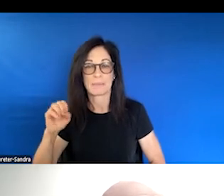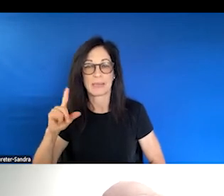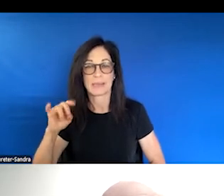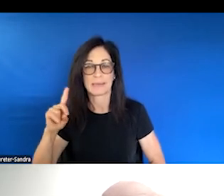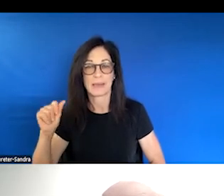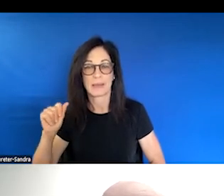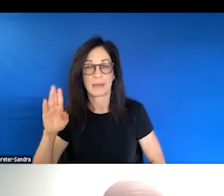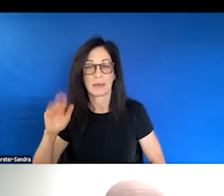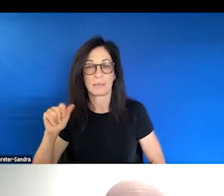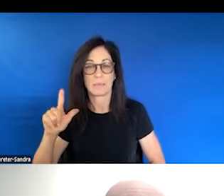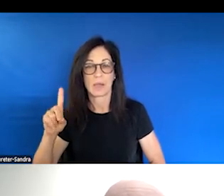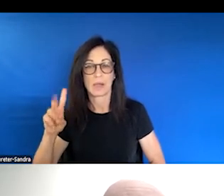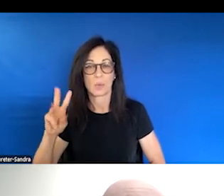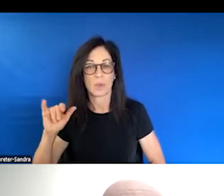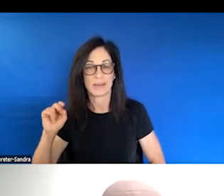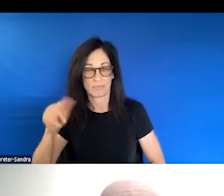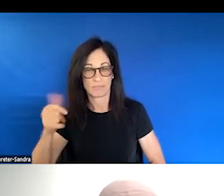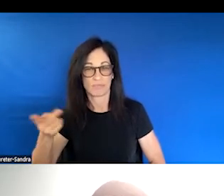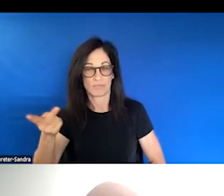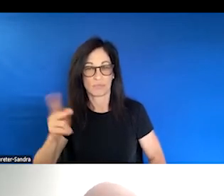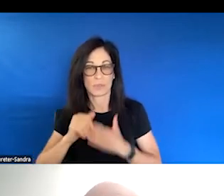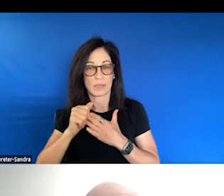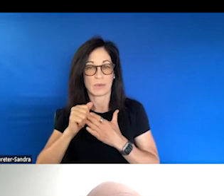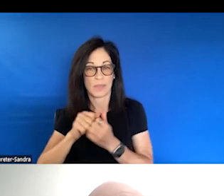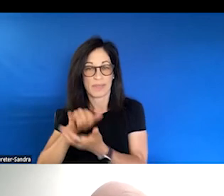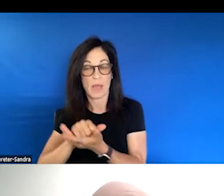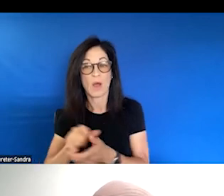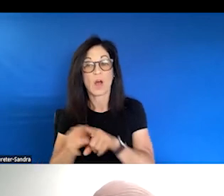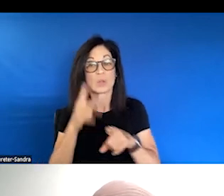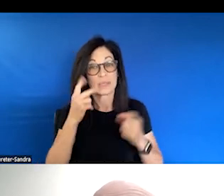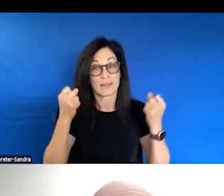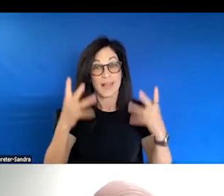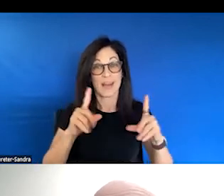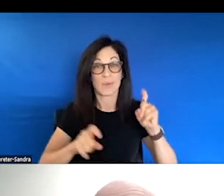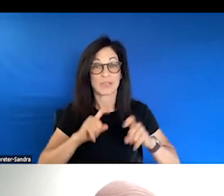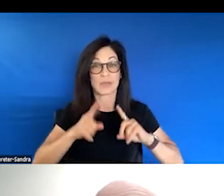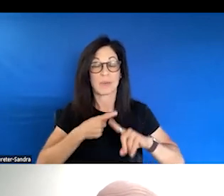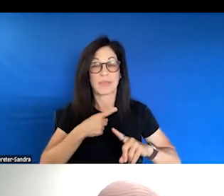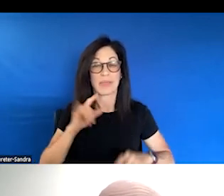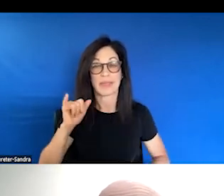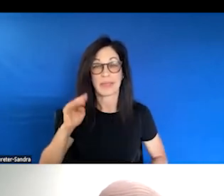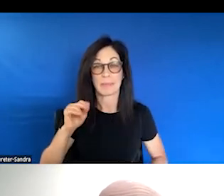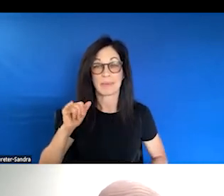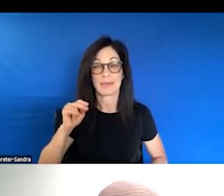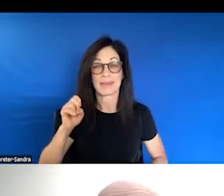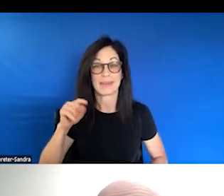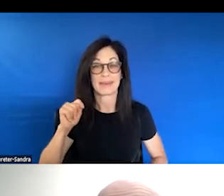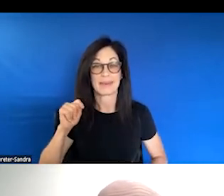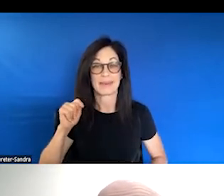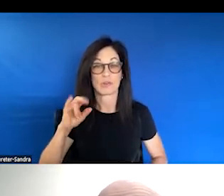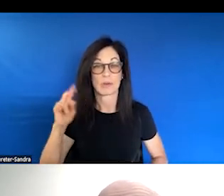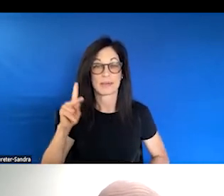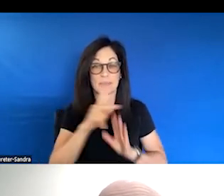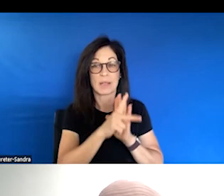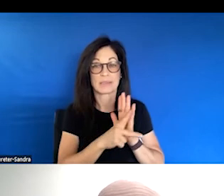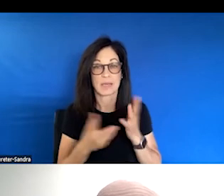been the leads on that. I also see there are a number of questions about the imminent risk policy and wanting to link